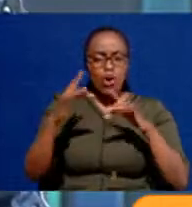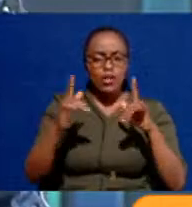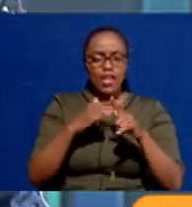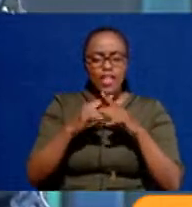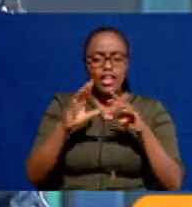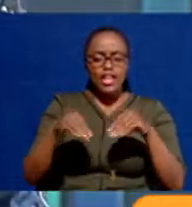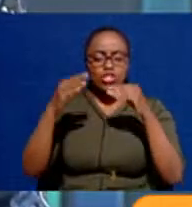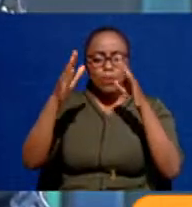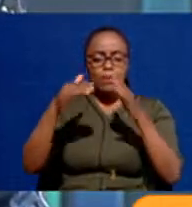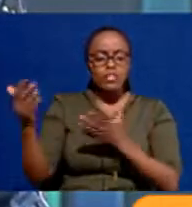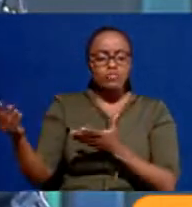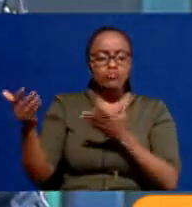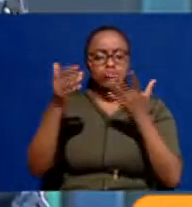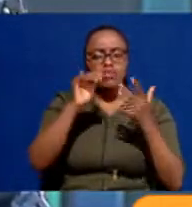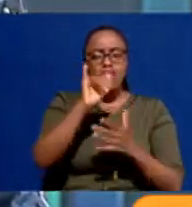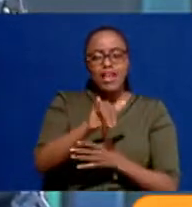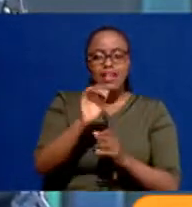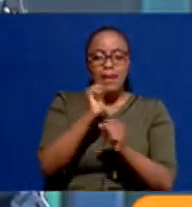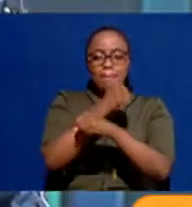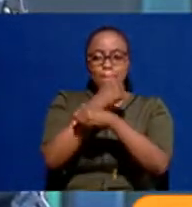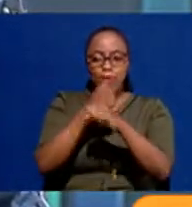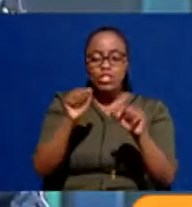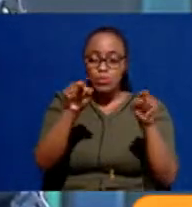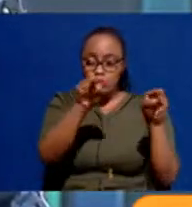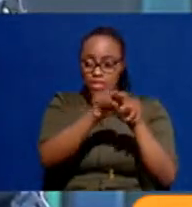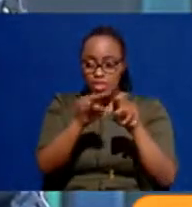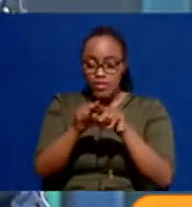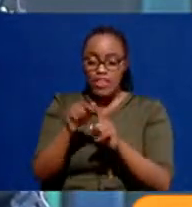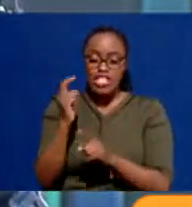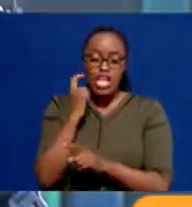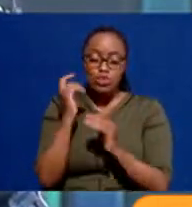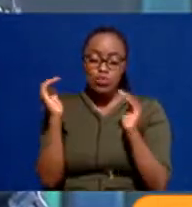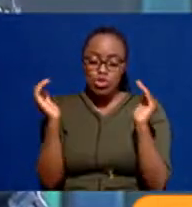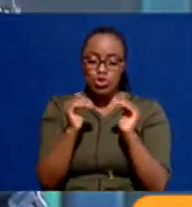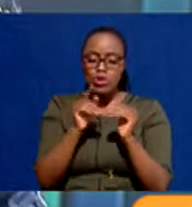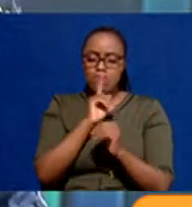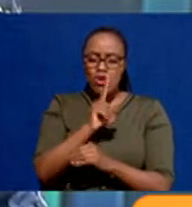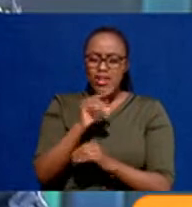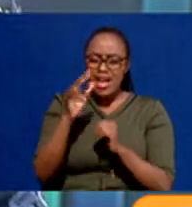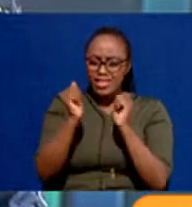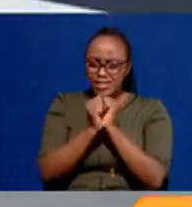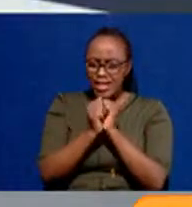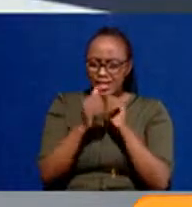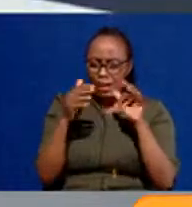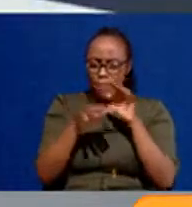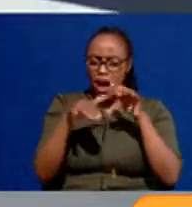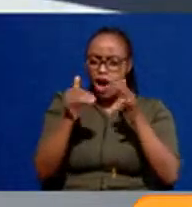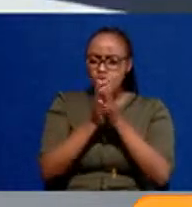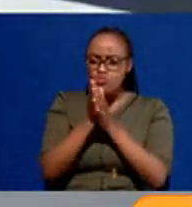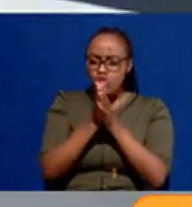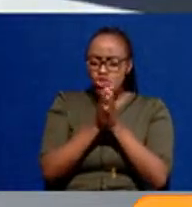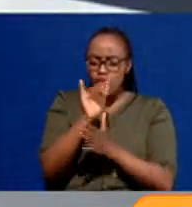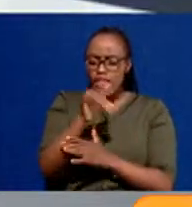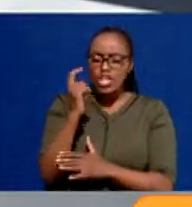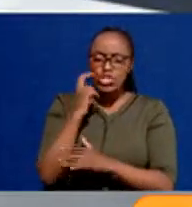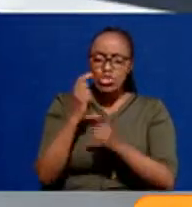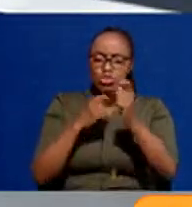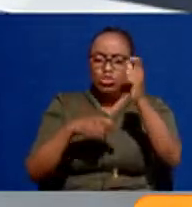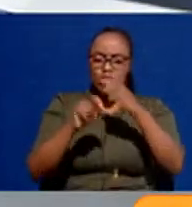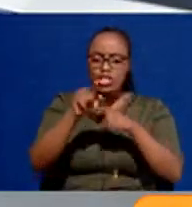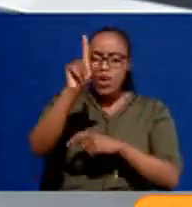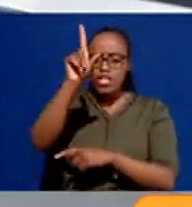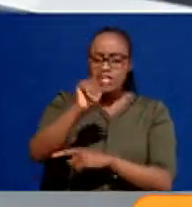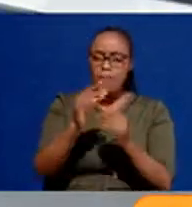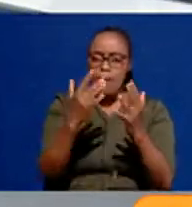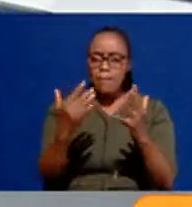then the distributor delivers, there's no way as a kiosk you'll be ordering 10 bags. How will you motivate that kiosk to sell your